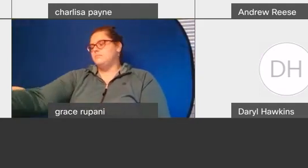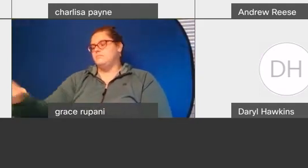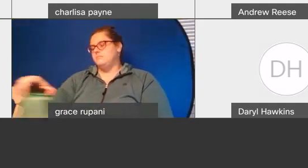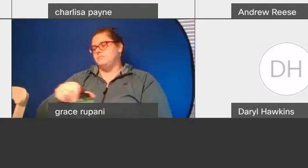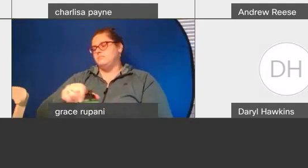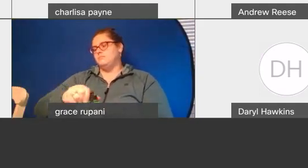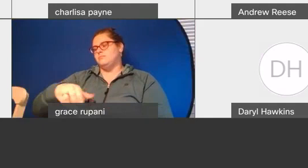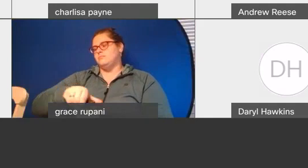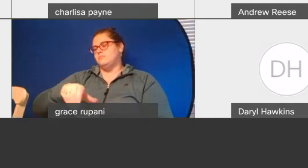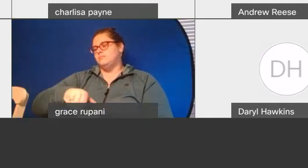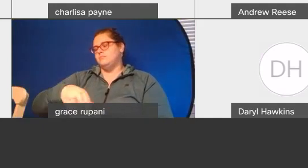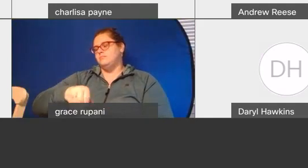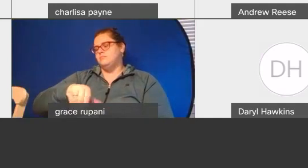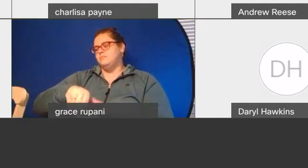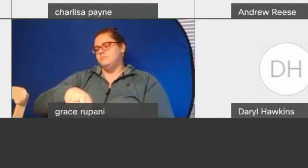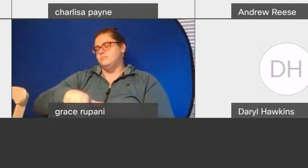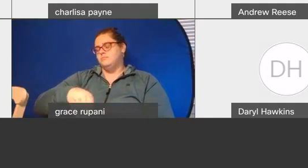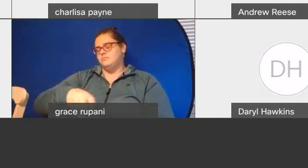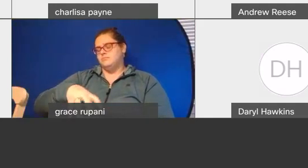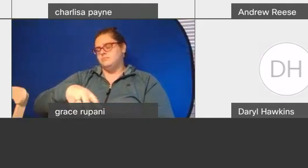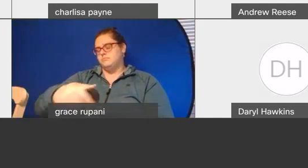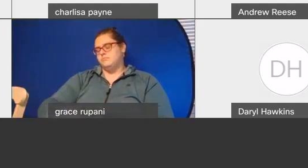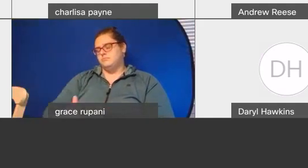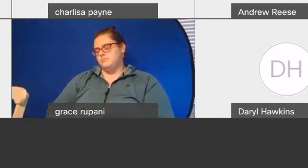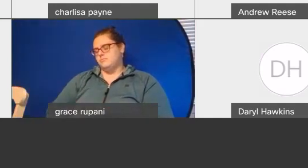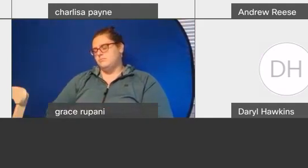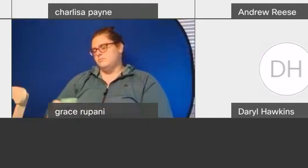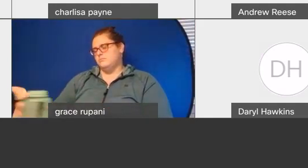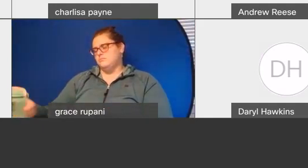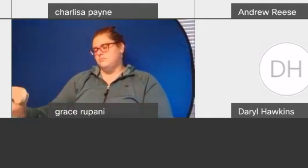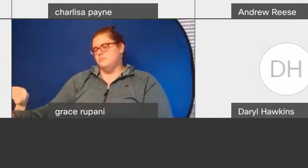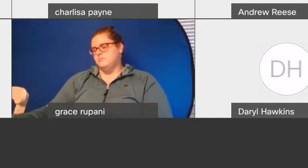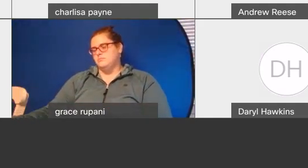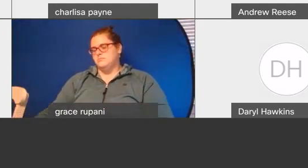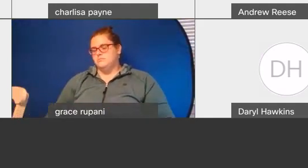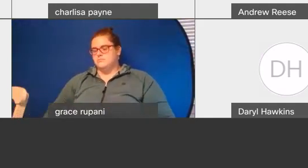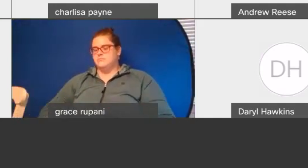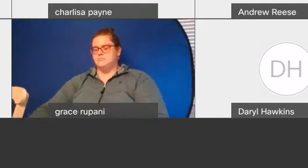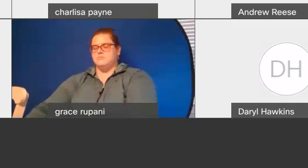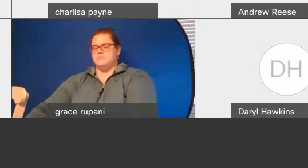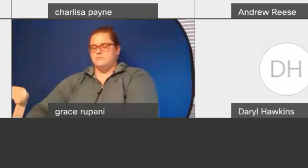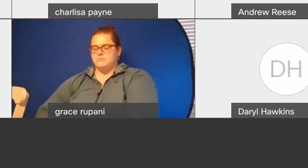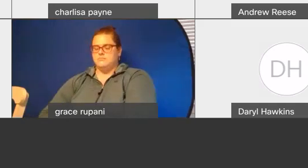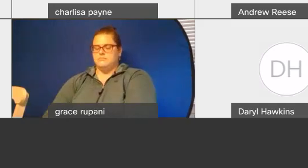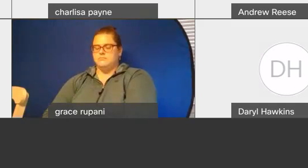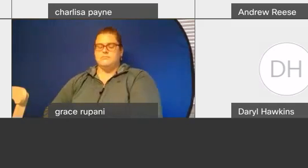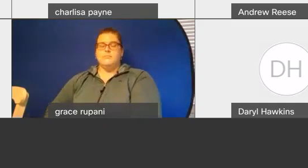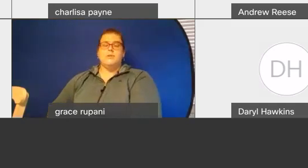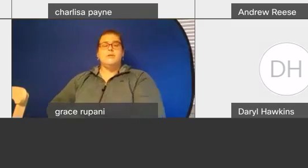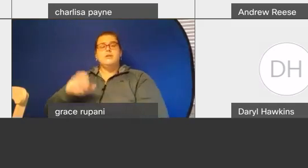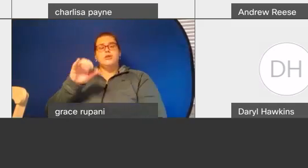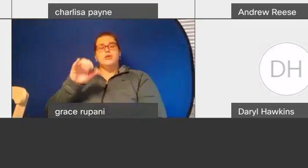Okay, if there are any additional questions, please type that into the chat box. Yeah, there was also, so